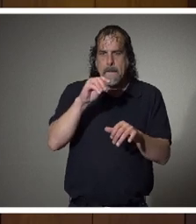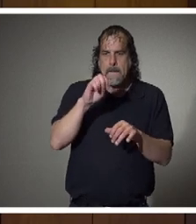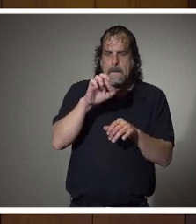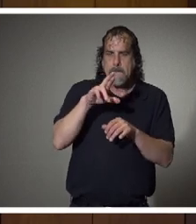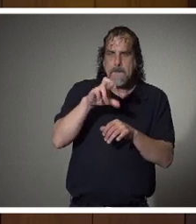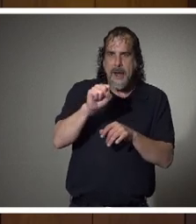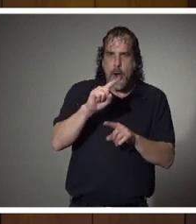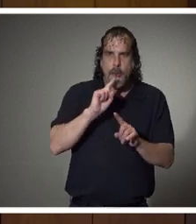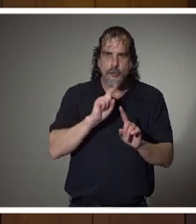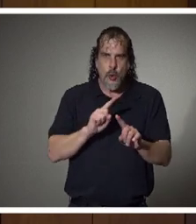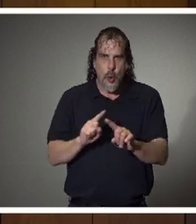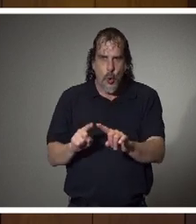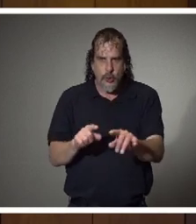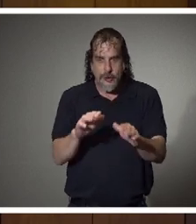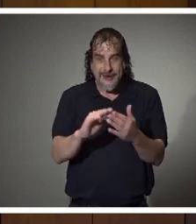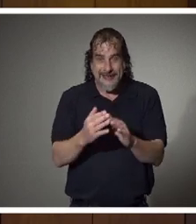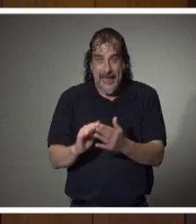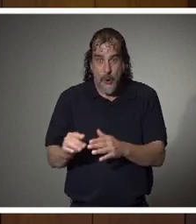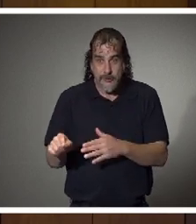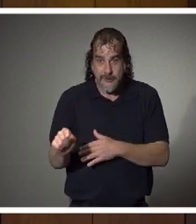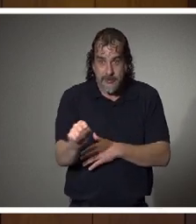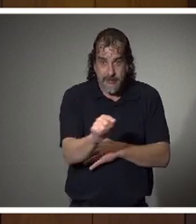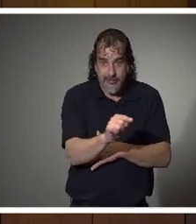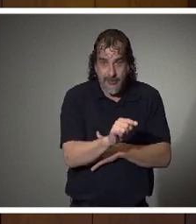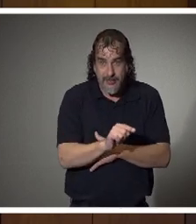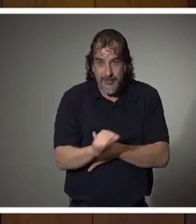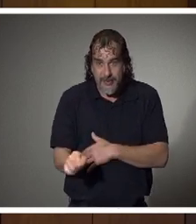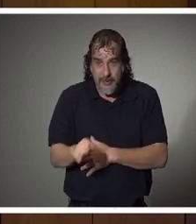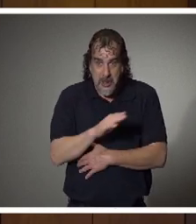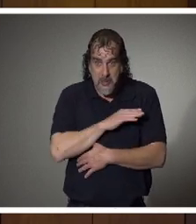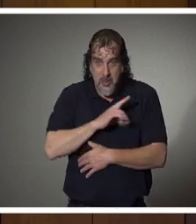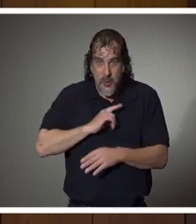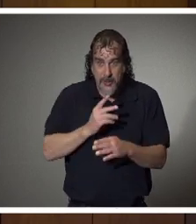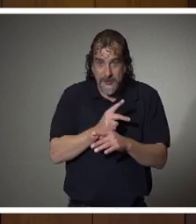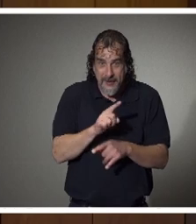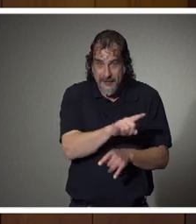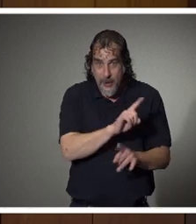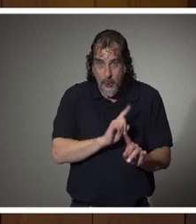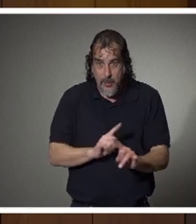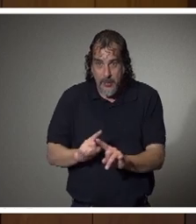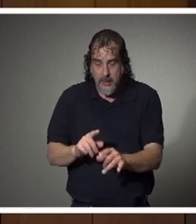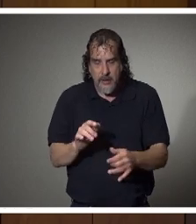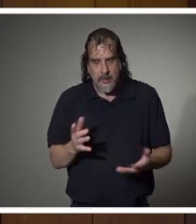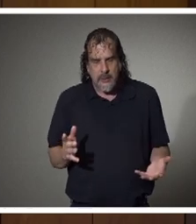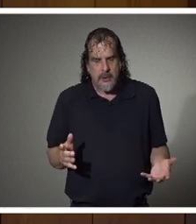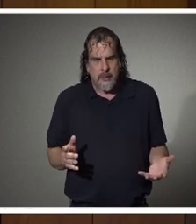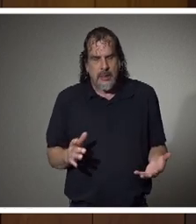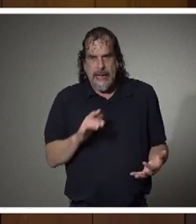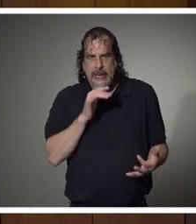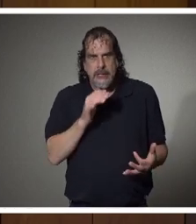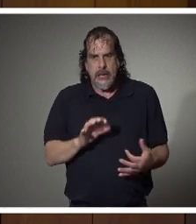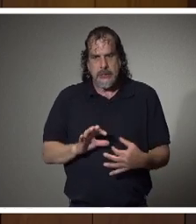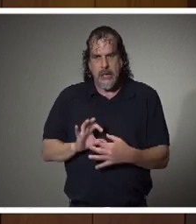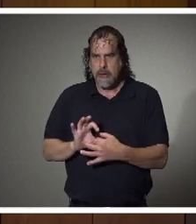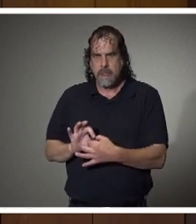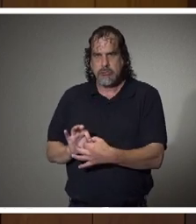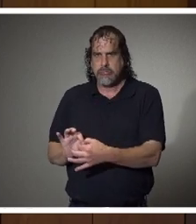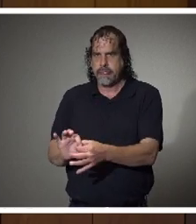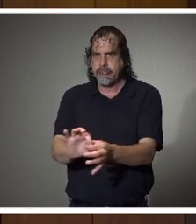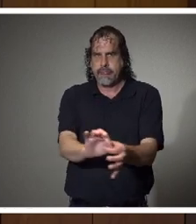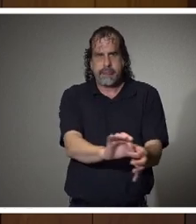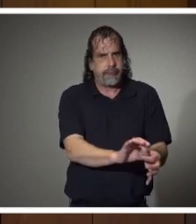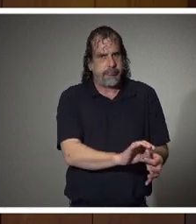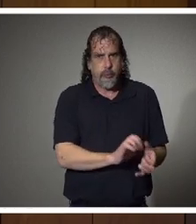that be affected? Yeah, Bobby, thanks for that. Thanks for that question. It doesn't coordinate with any local